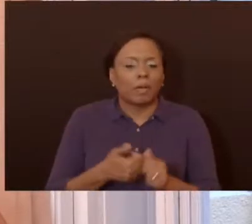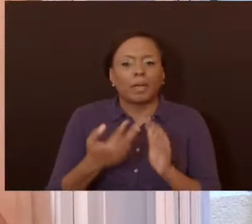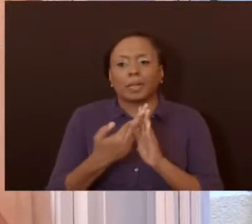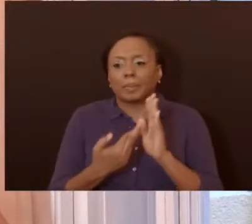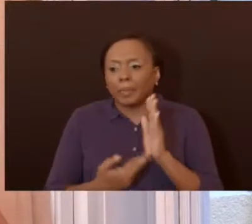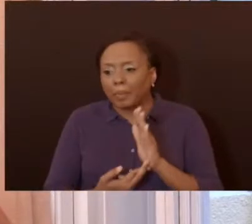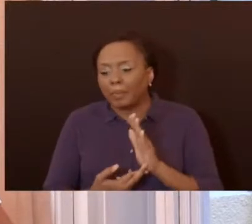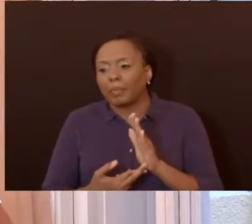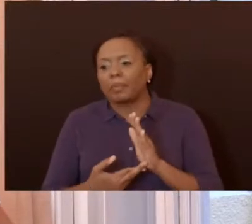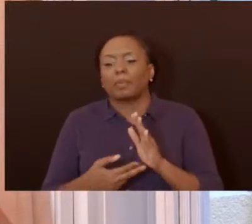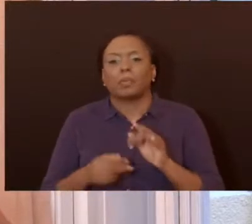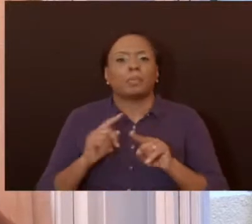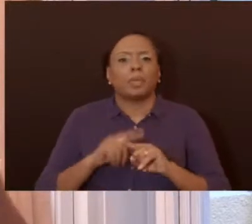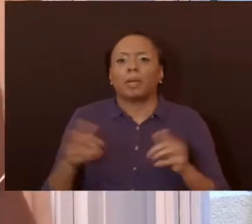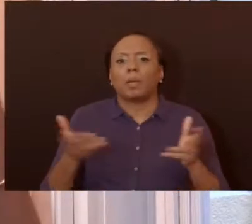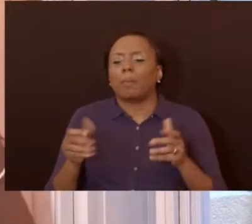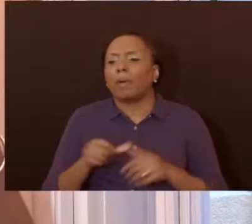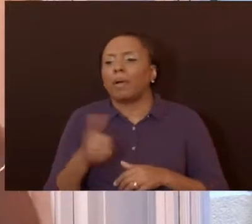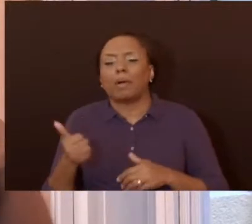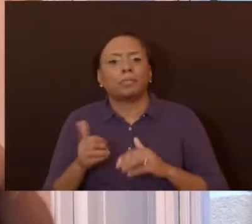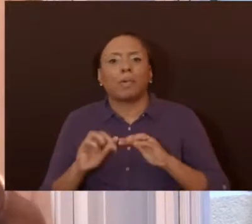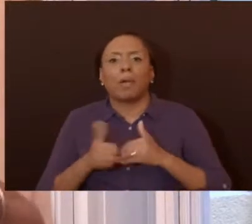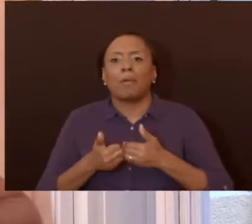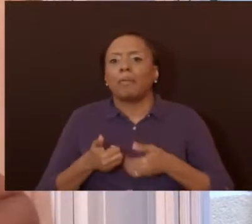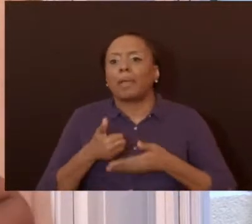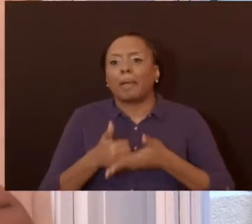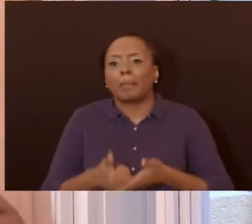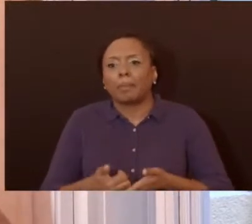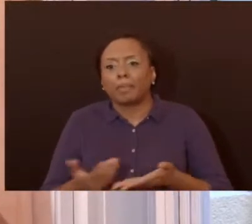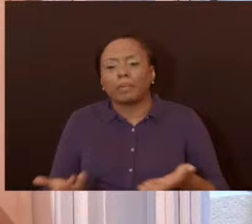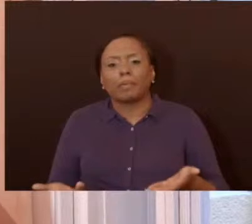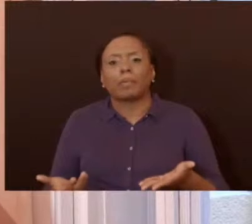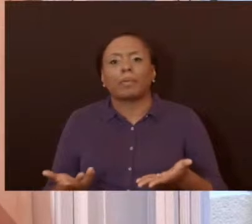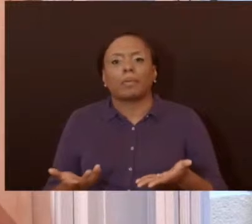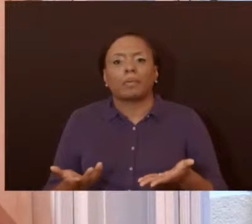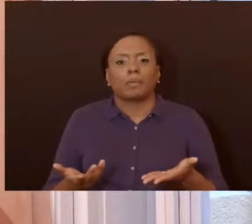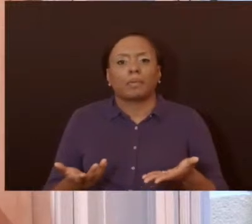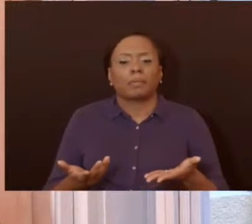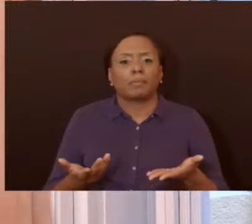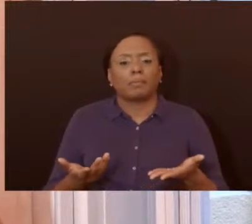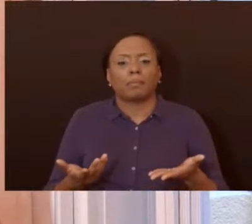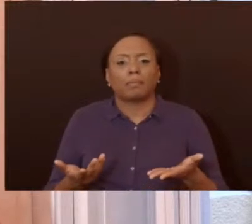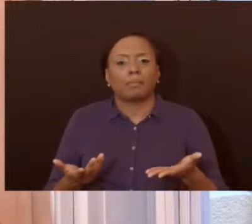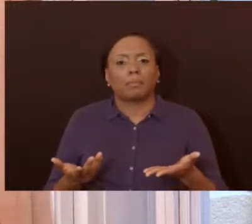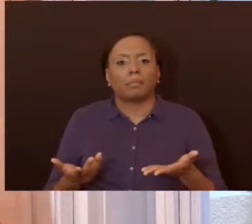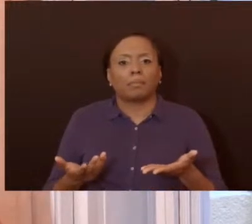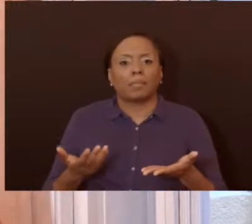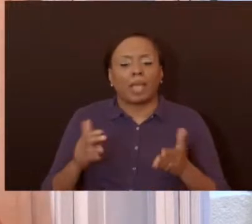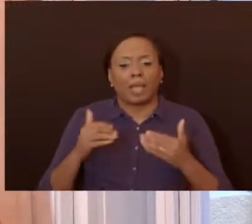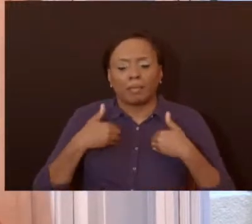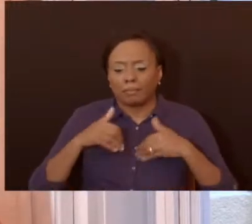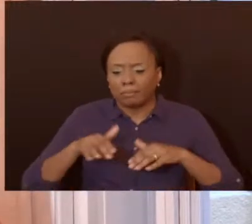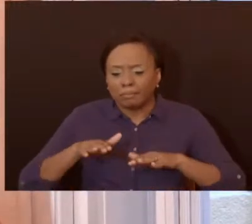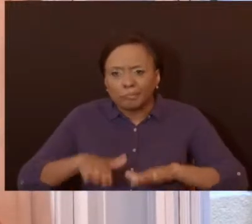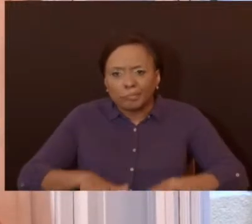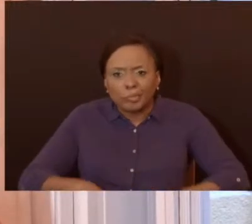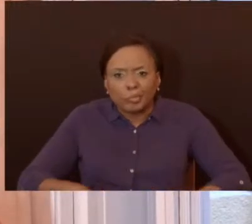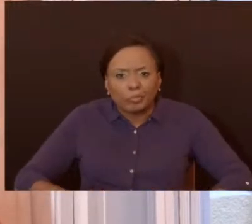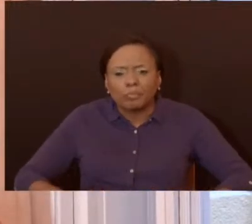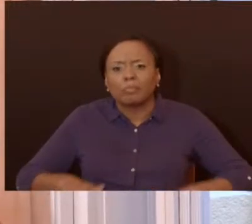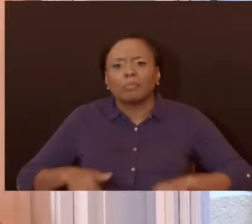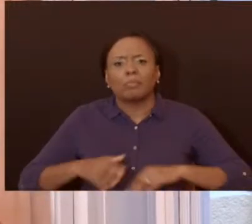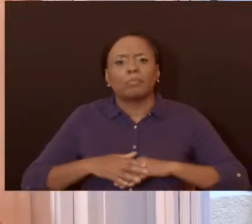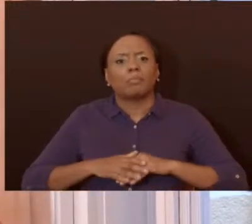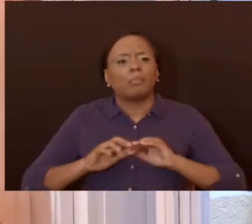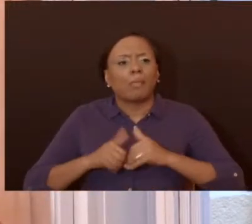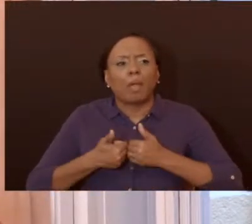how people should move family-wise, because it's a sensitive area. You know, you have little ones. How best